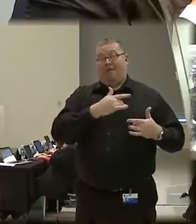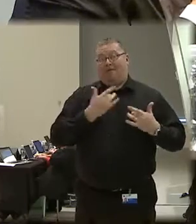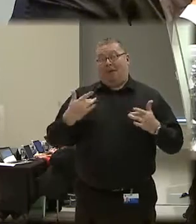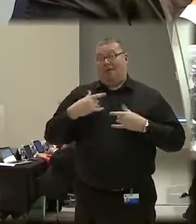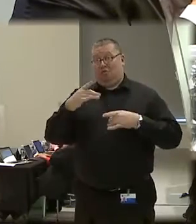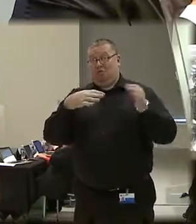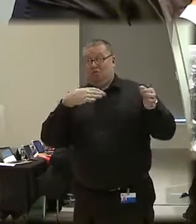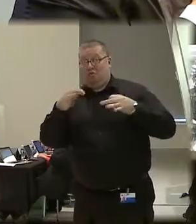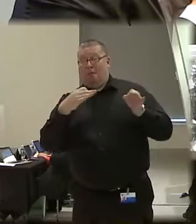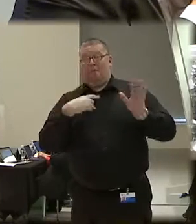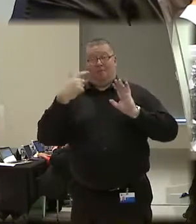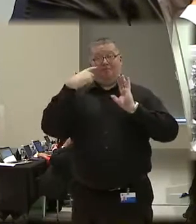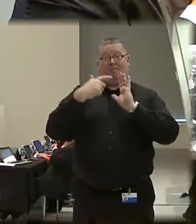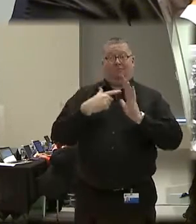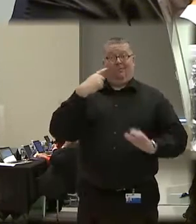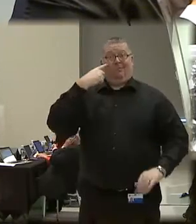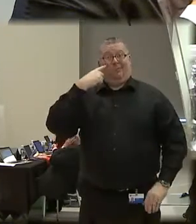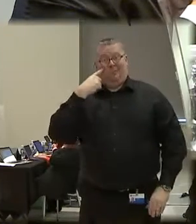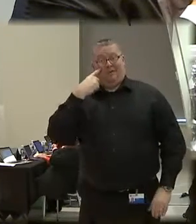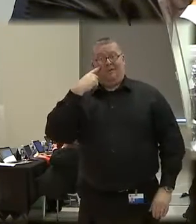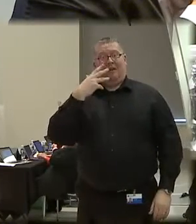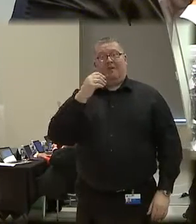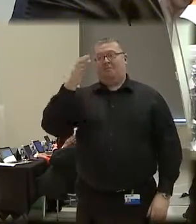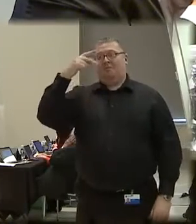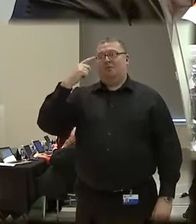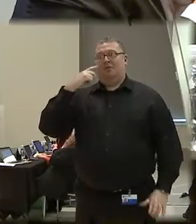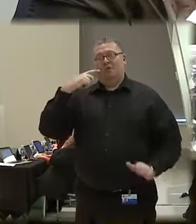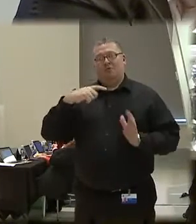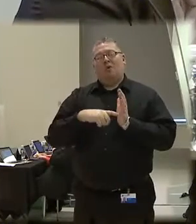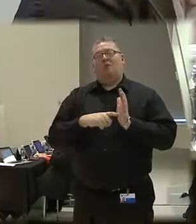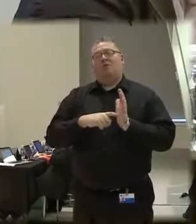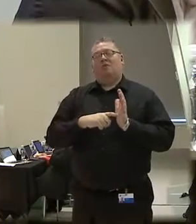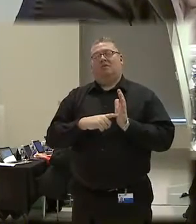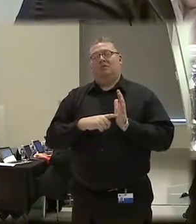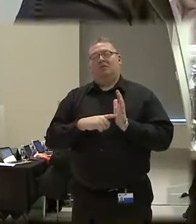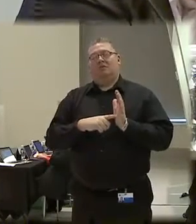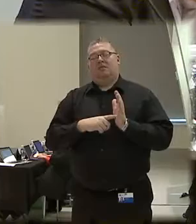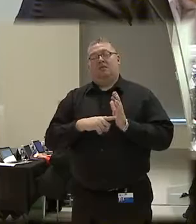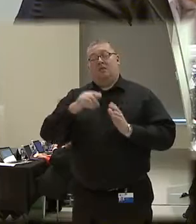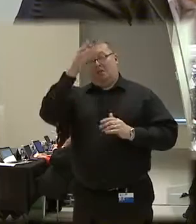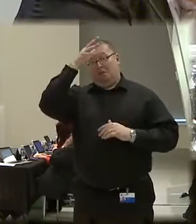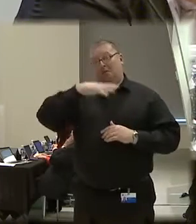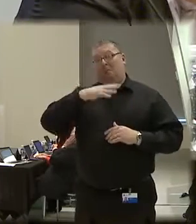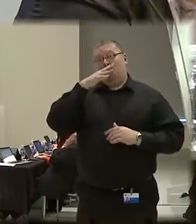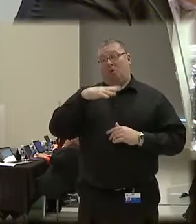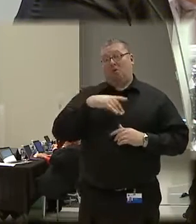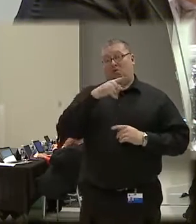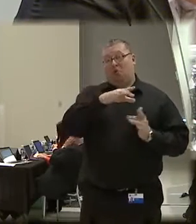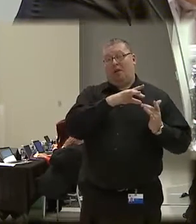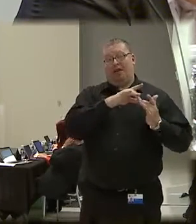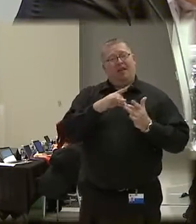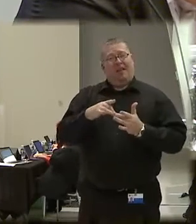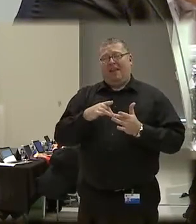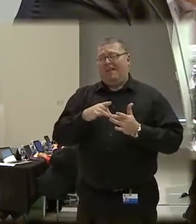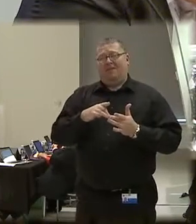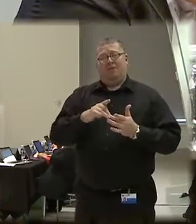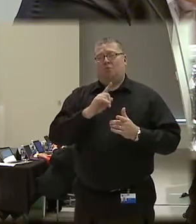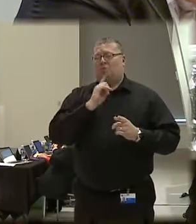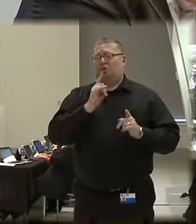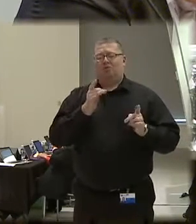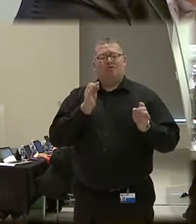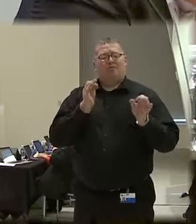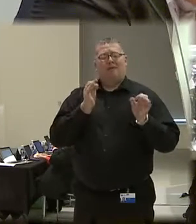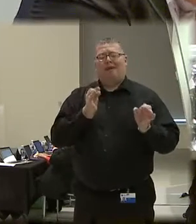you described, and the men and women that you lead were just